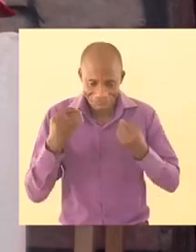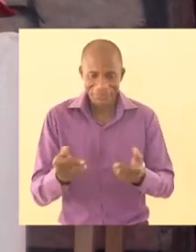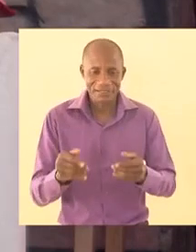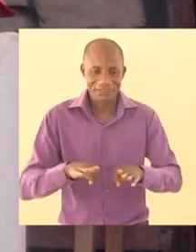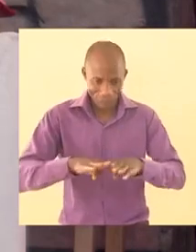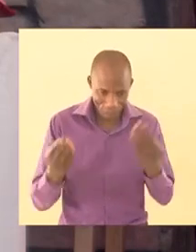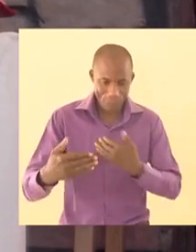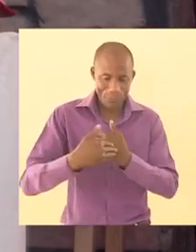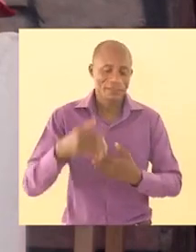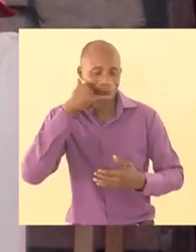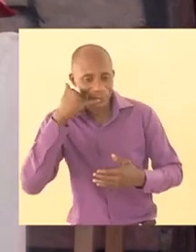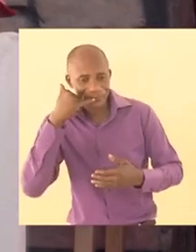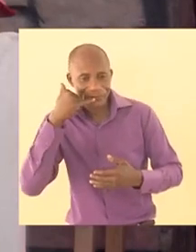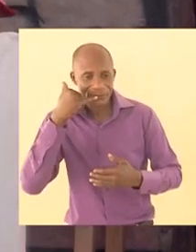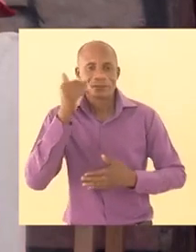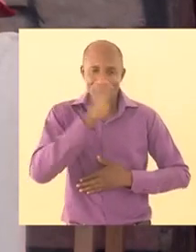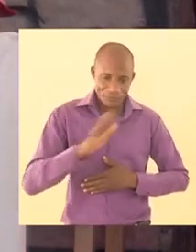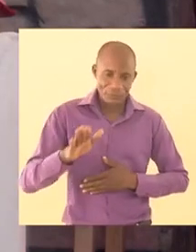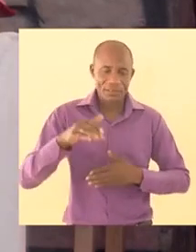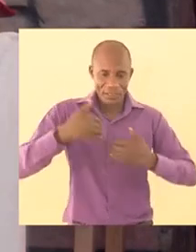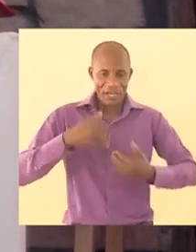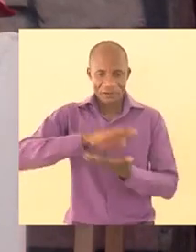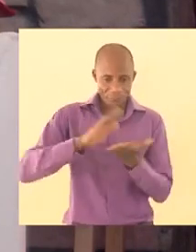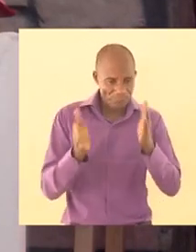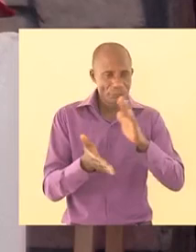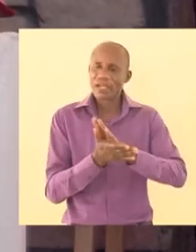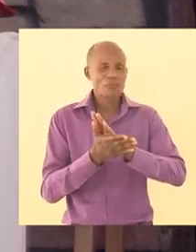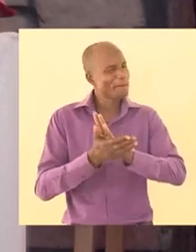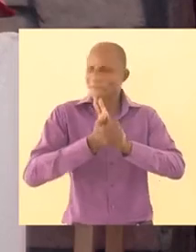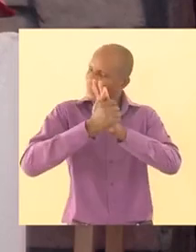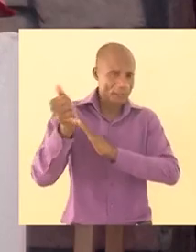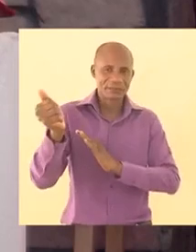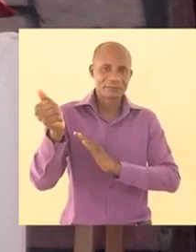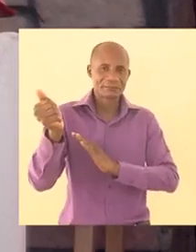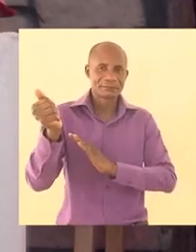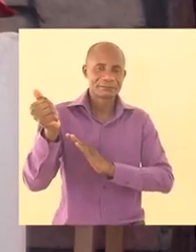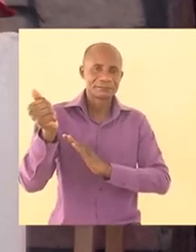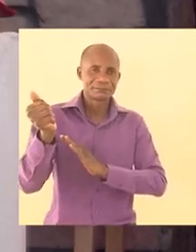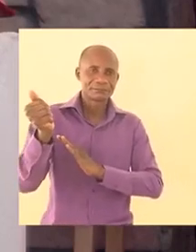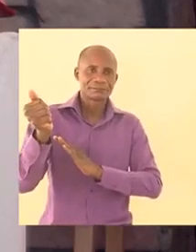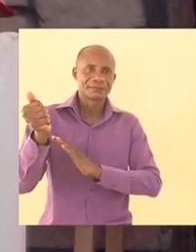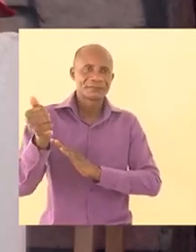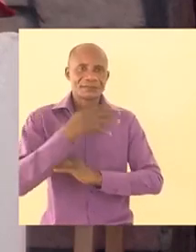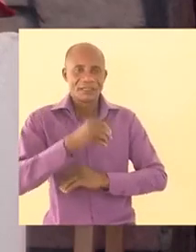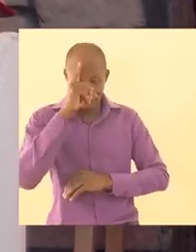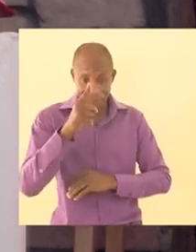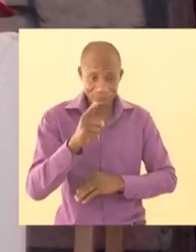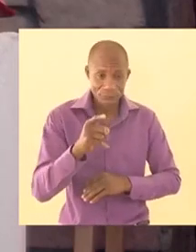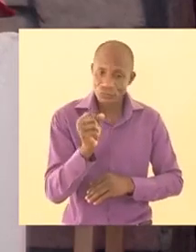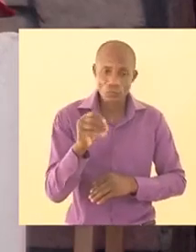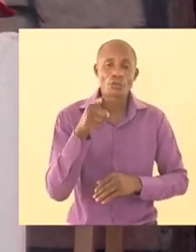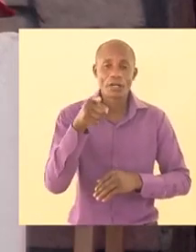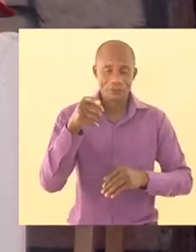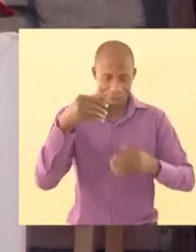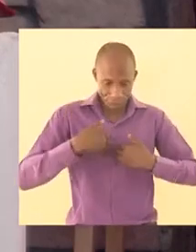and was watching what she was watching. Children have become extra smart. And so the vigilance,